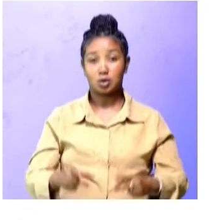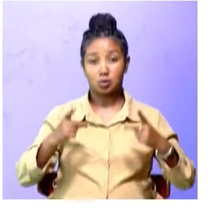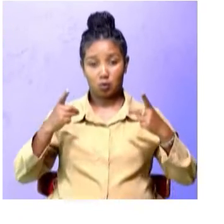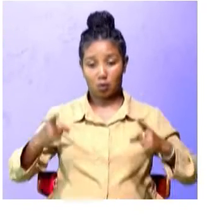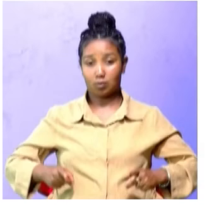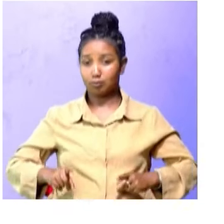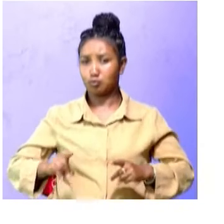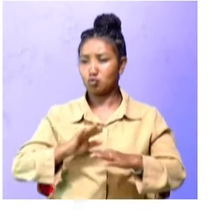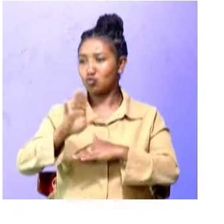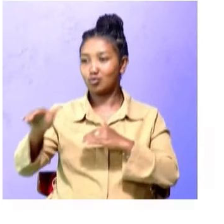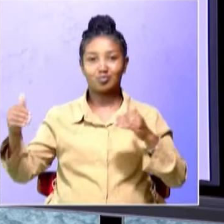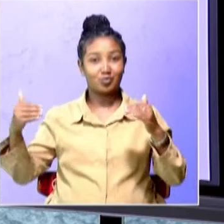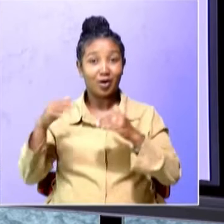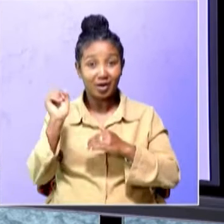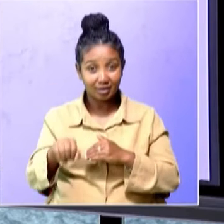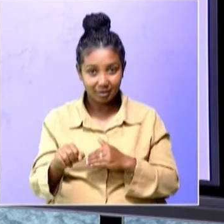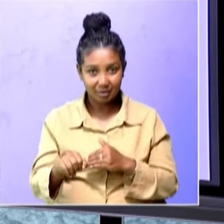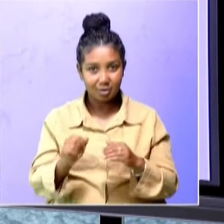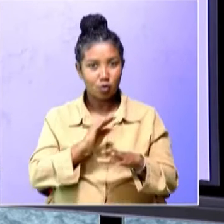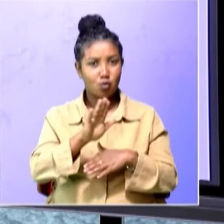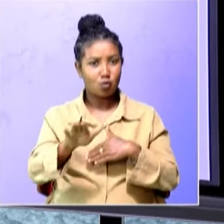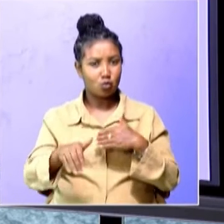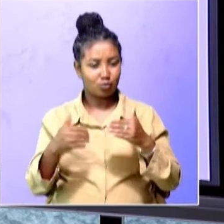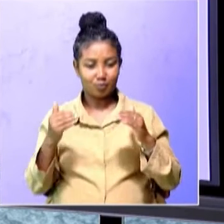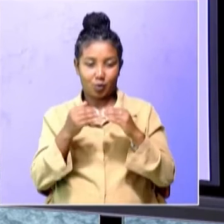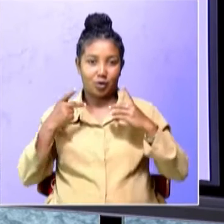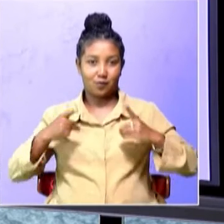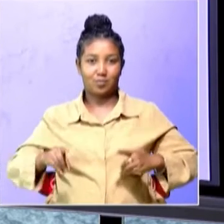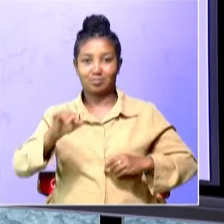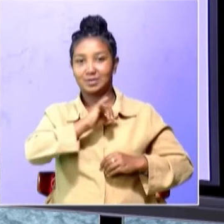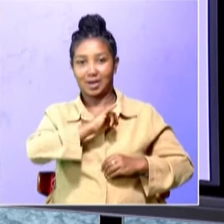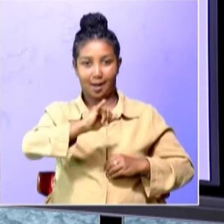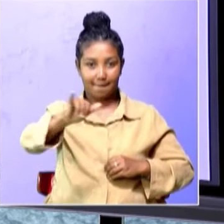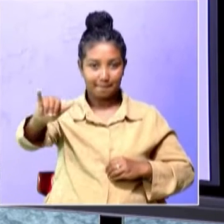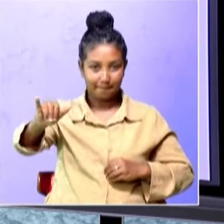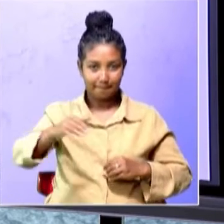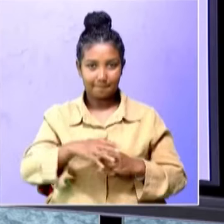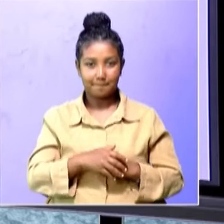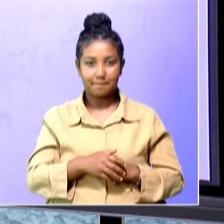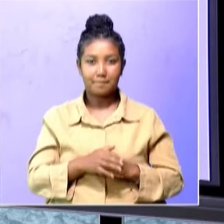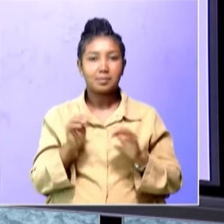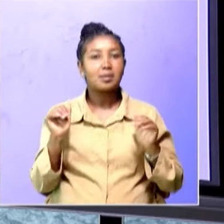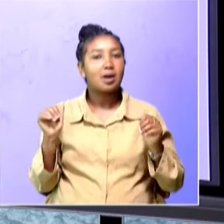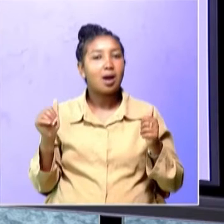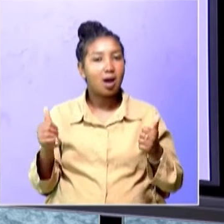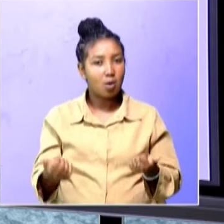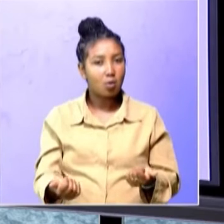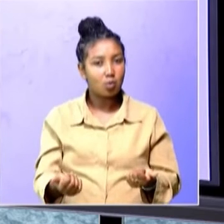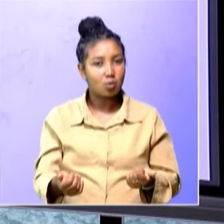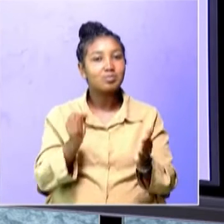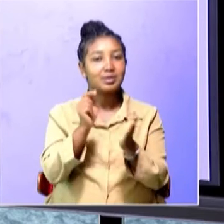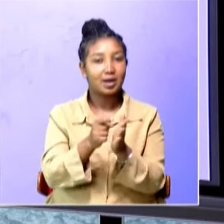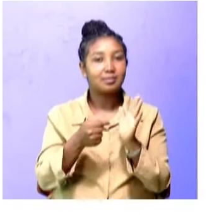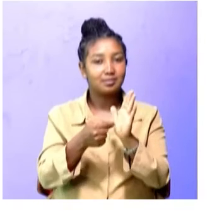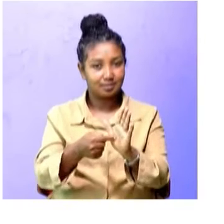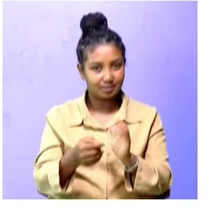Uniform make us all what? Equal. Everybody is equal. All right? Then how do we show our examples